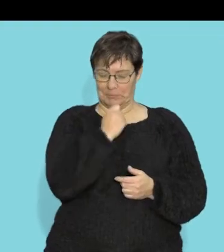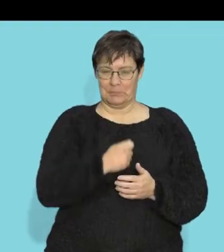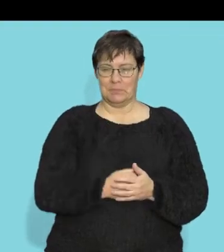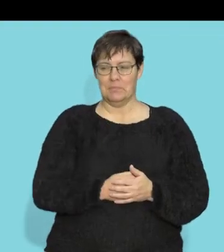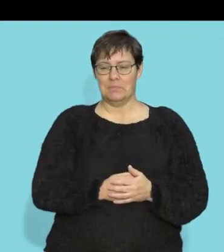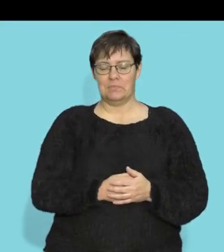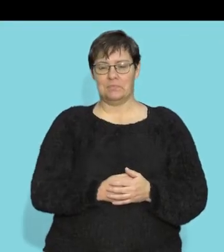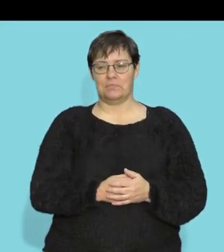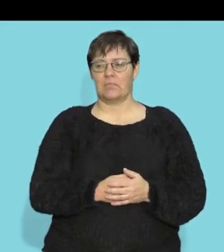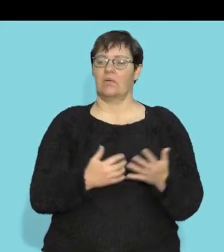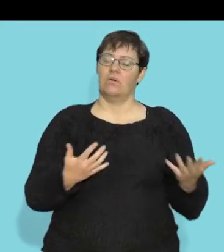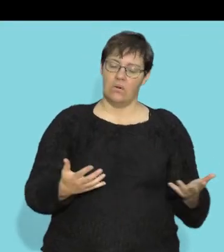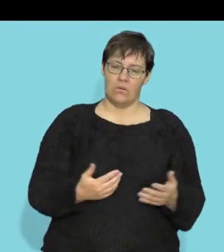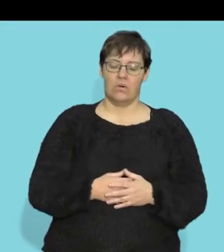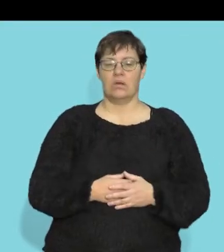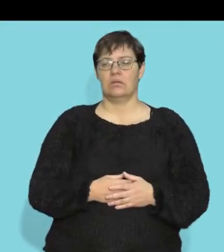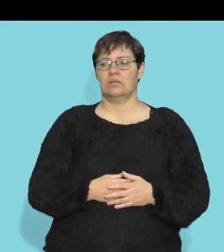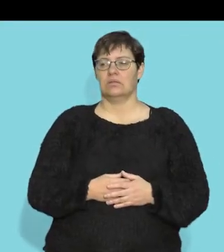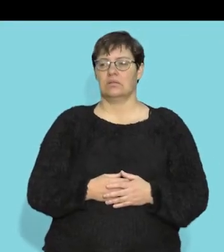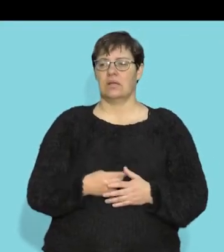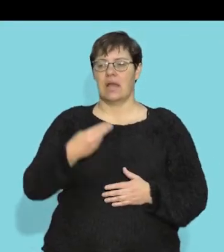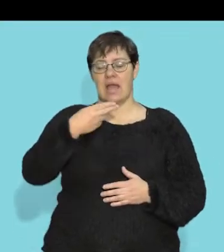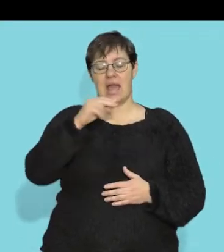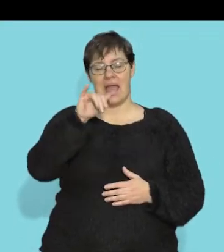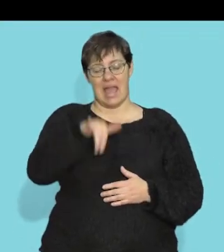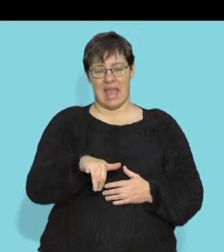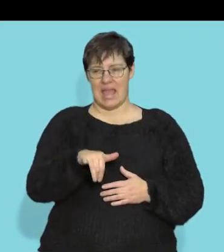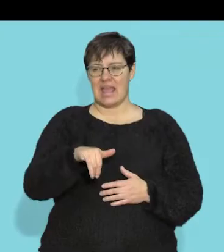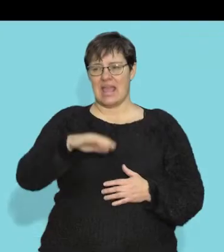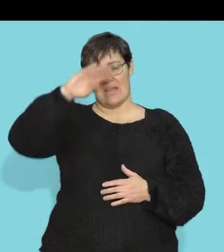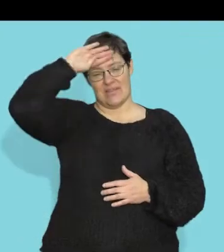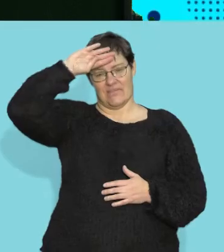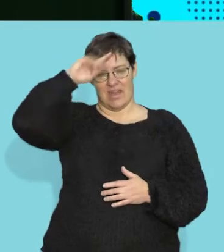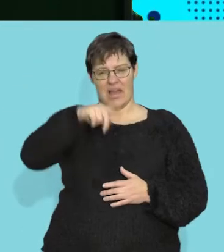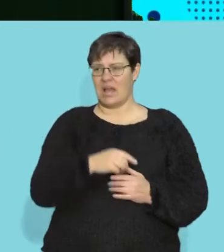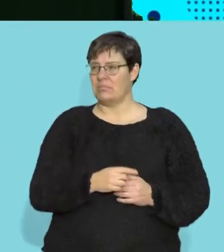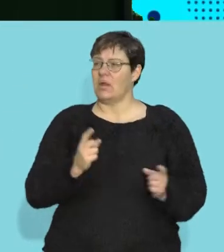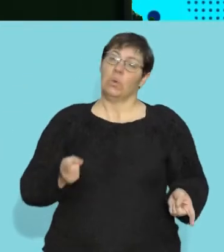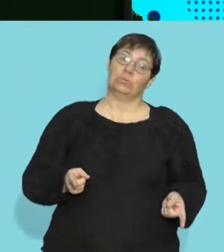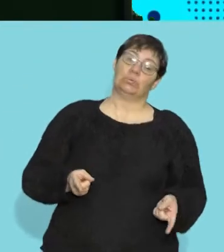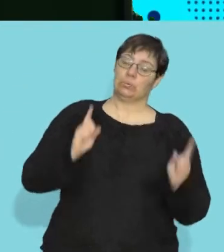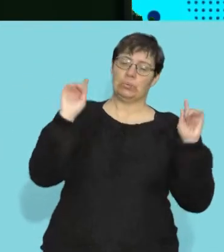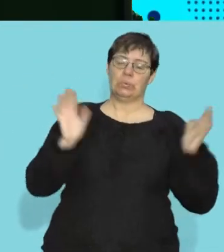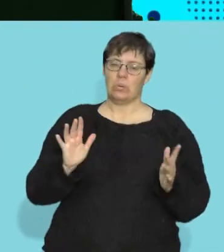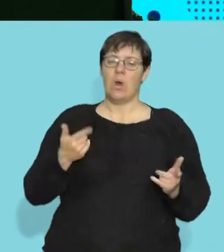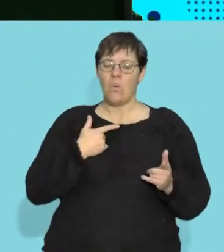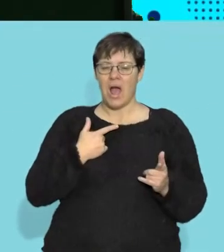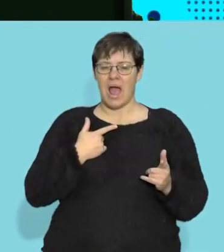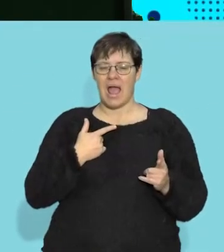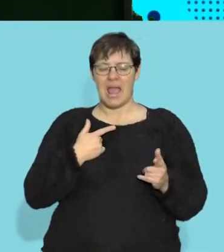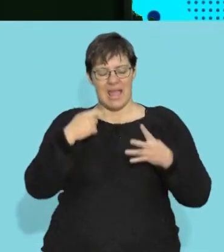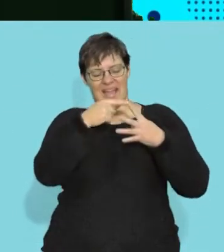Oh, hay fever. Right, this is not obviously as dangerous as an asthmatic attack